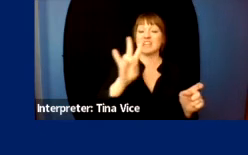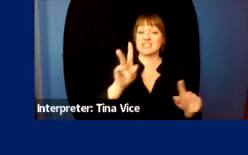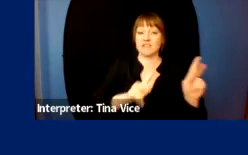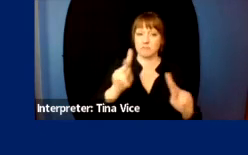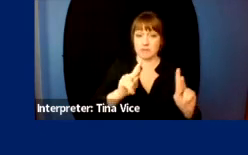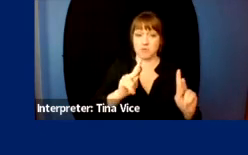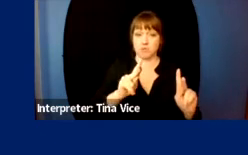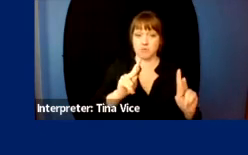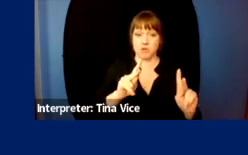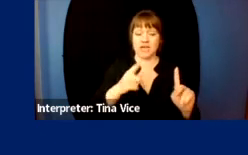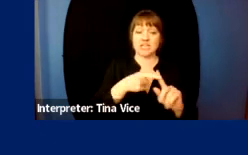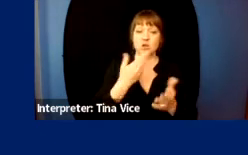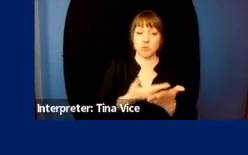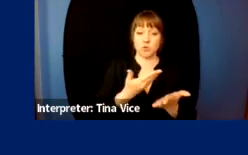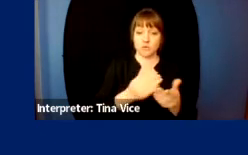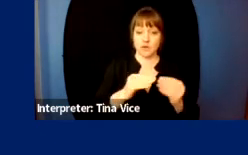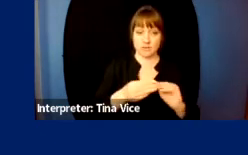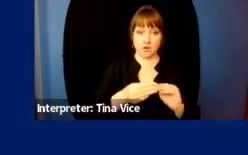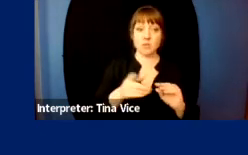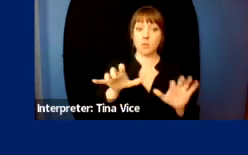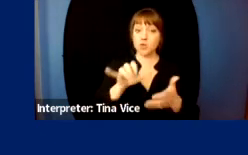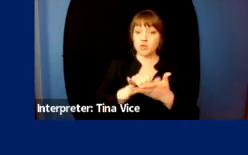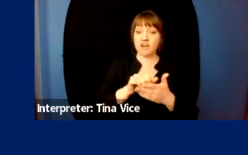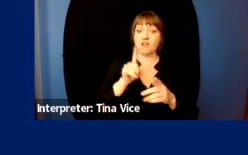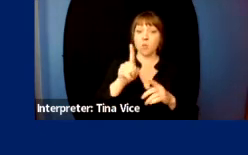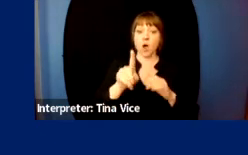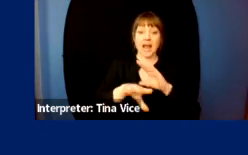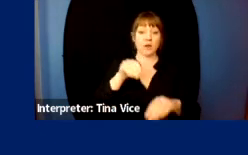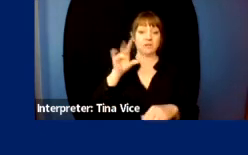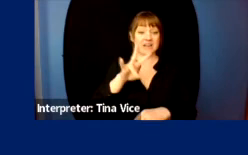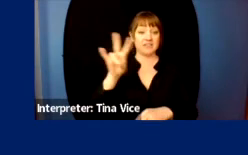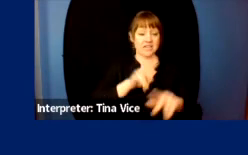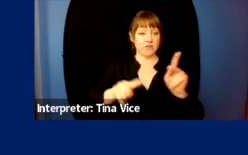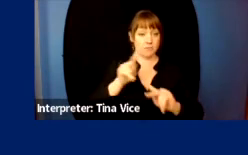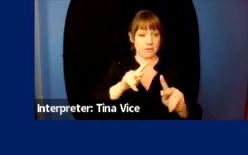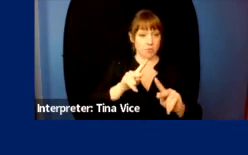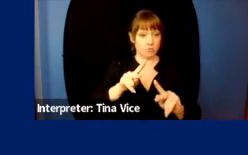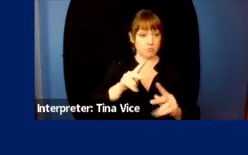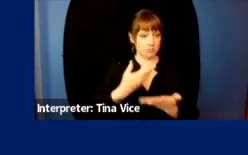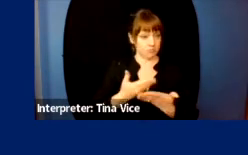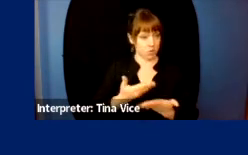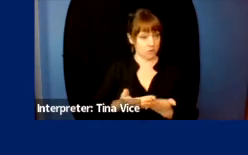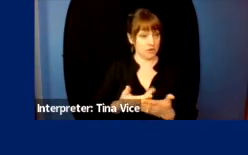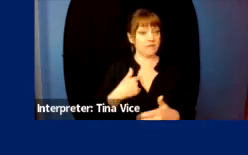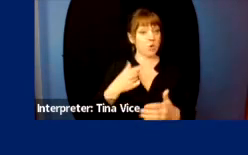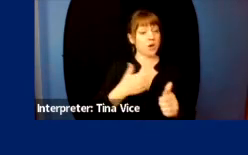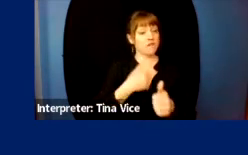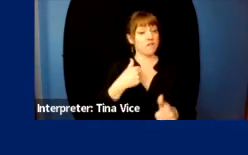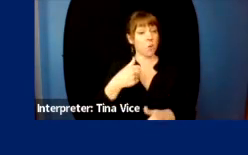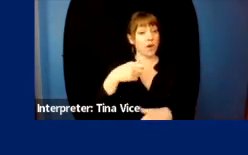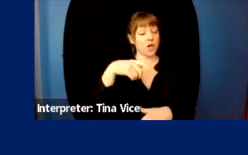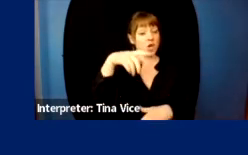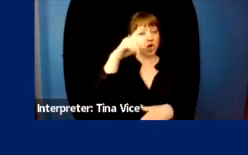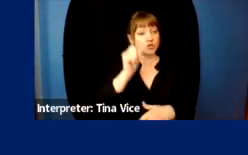the time because it does that for 1 in 77 people. If we want to prevent a stroke that's not fatal, we have to give it